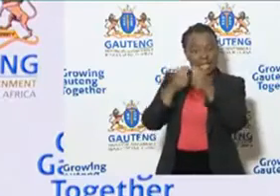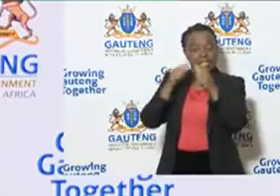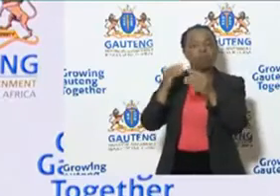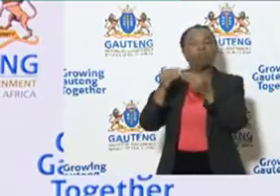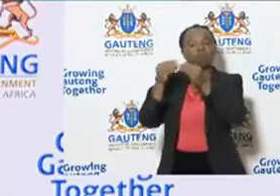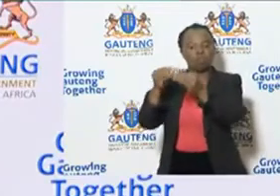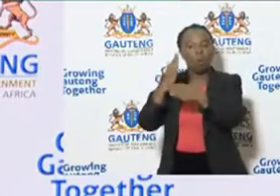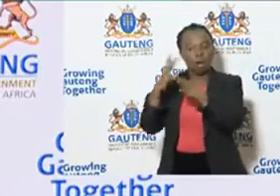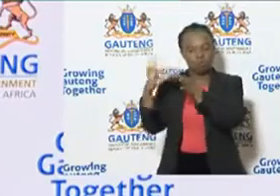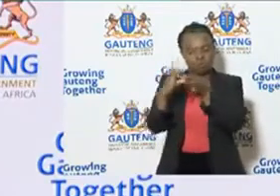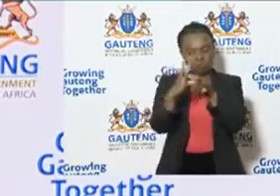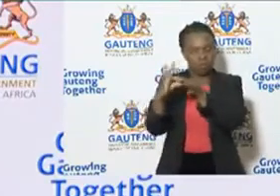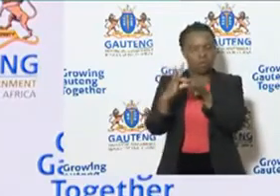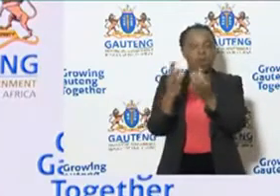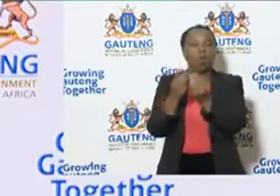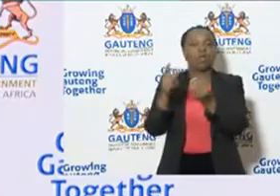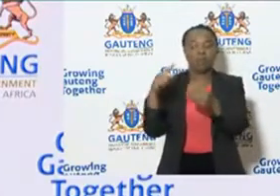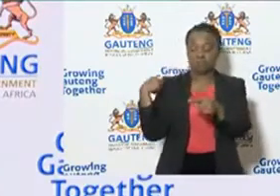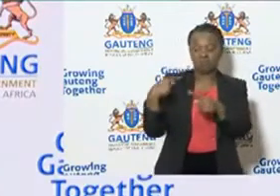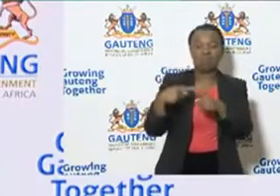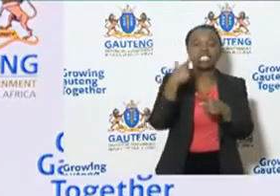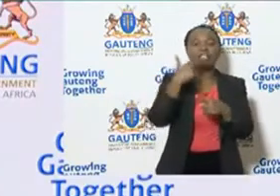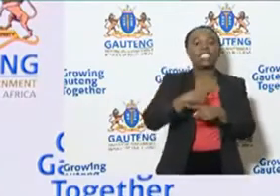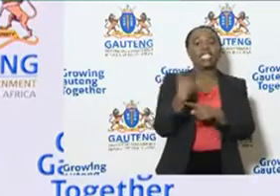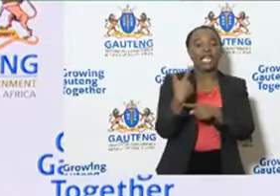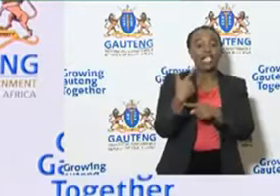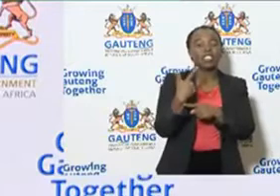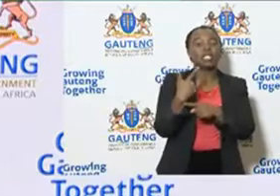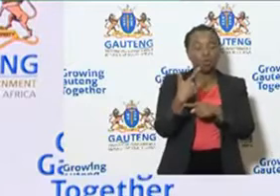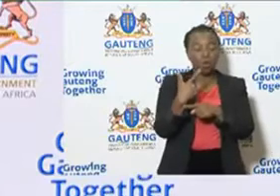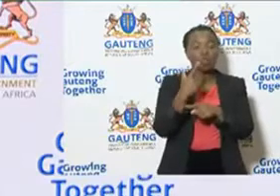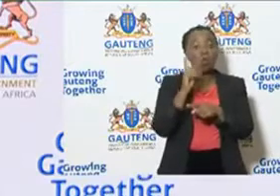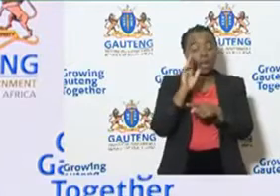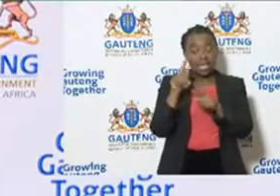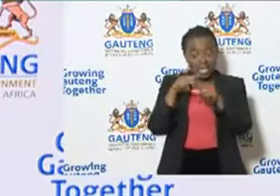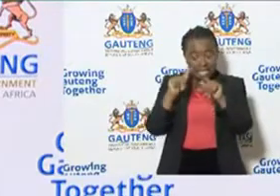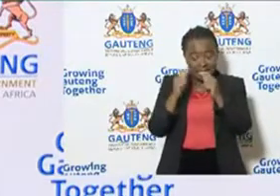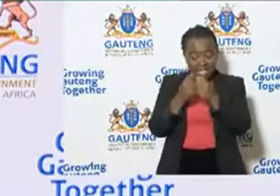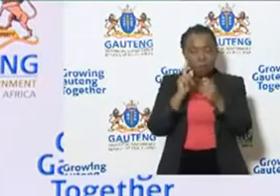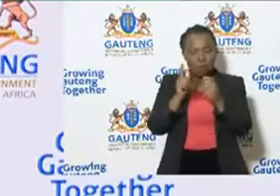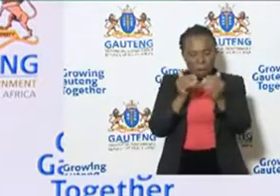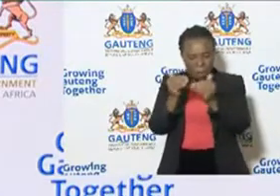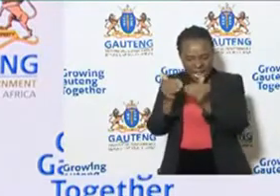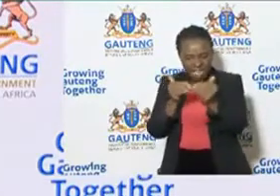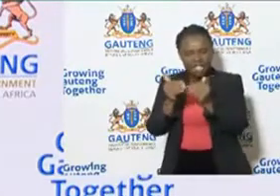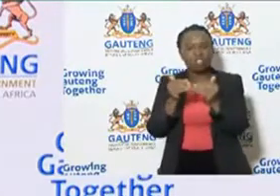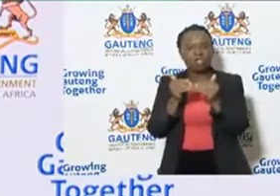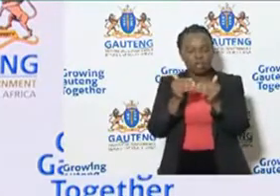in the last 7 days to manage the next phase of the pandemic's trajectory and